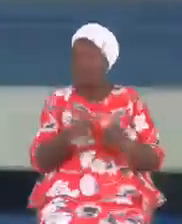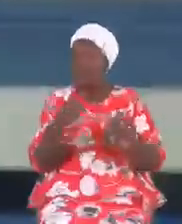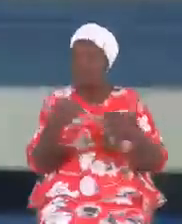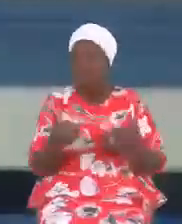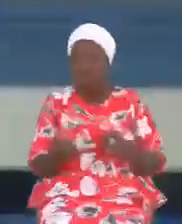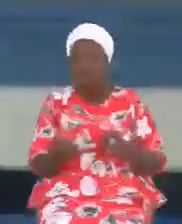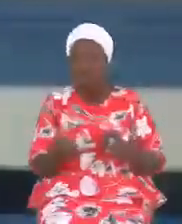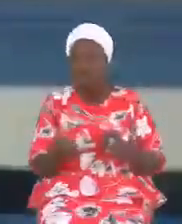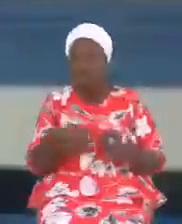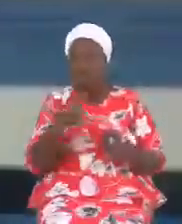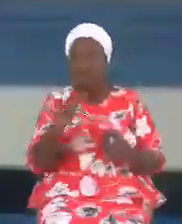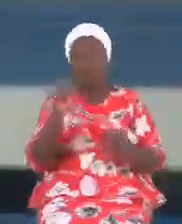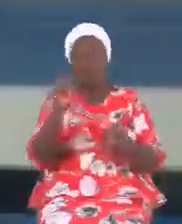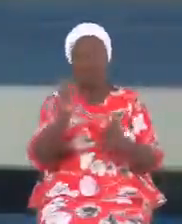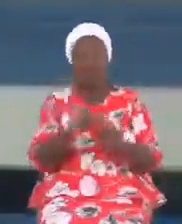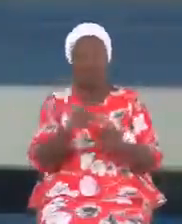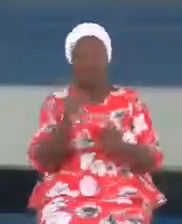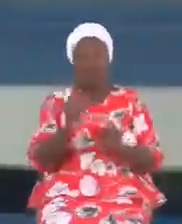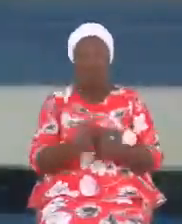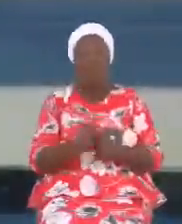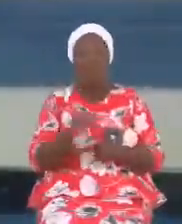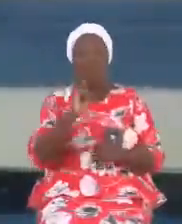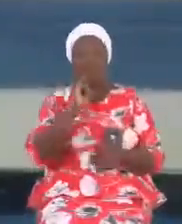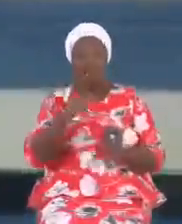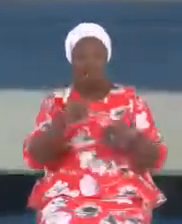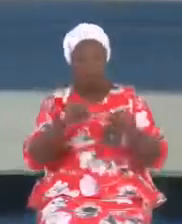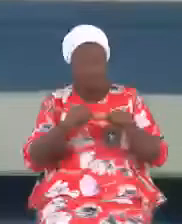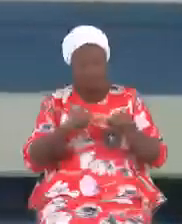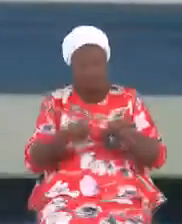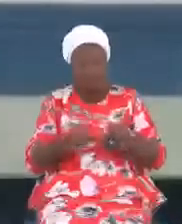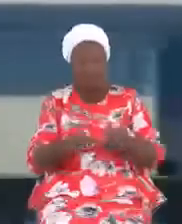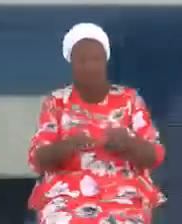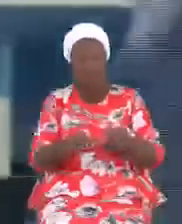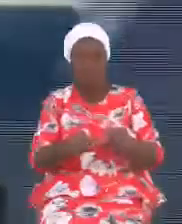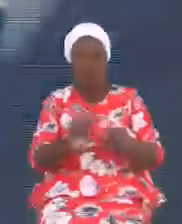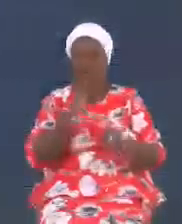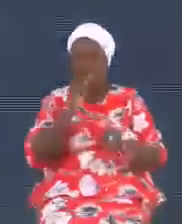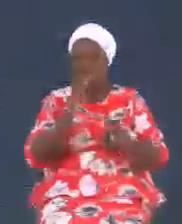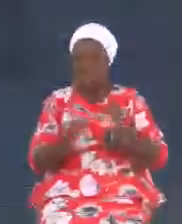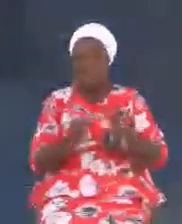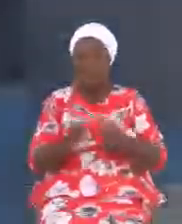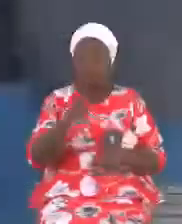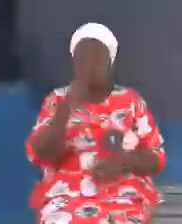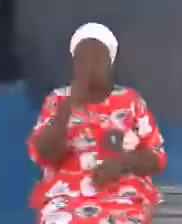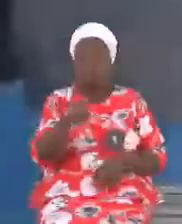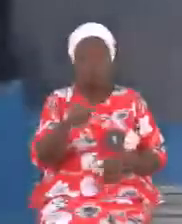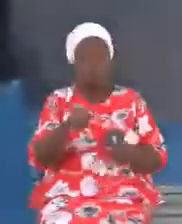the word is continue. If ye